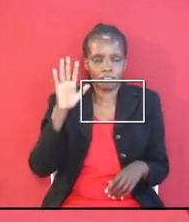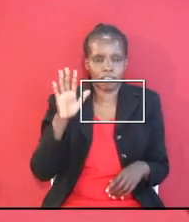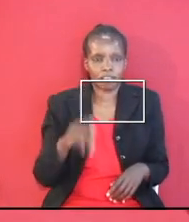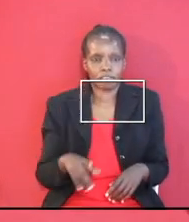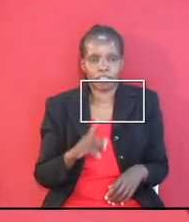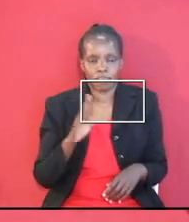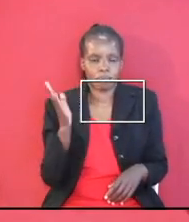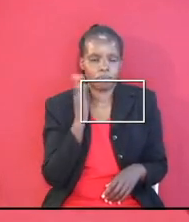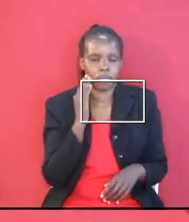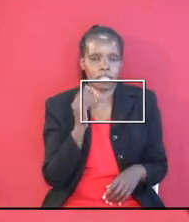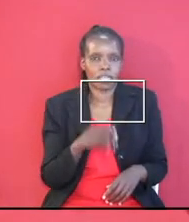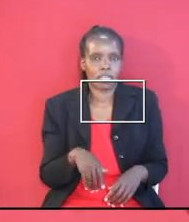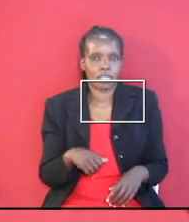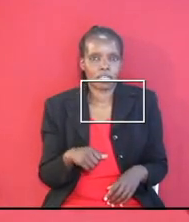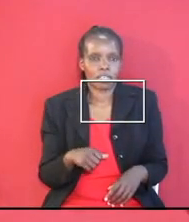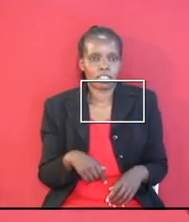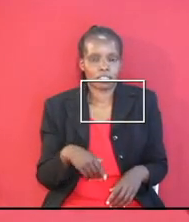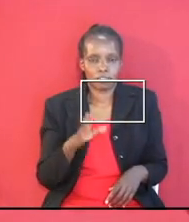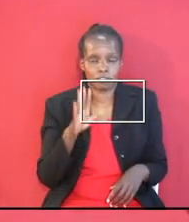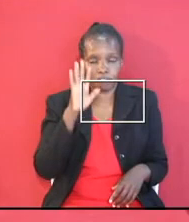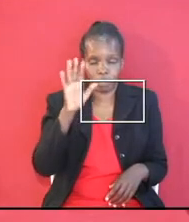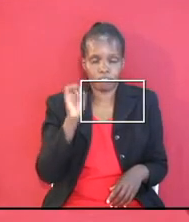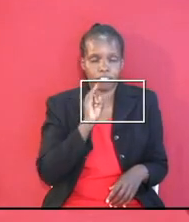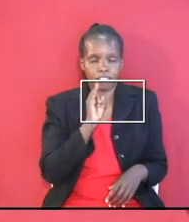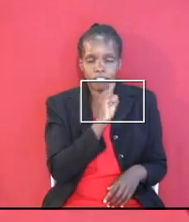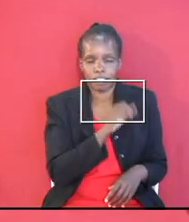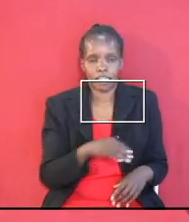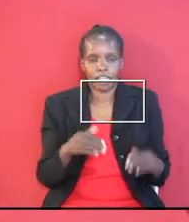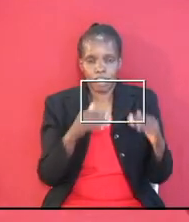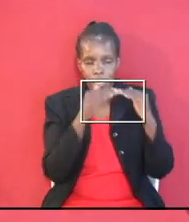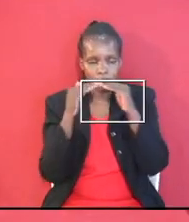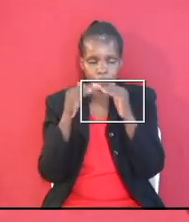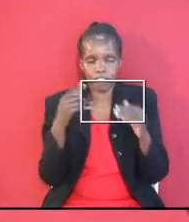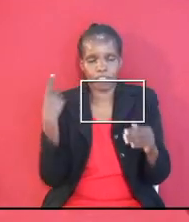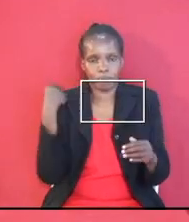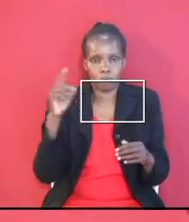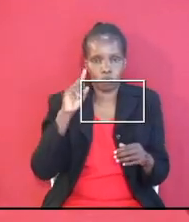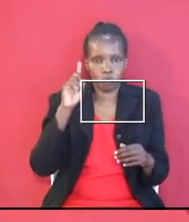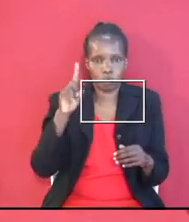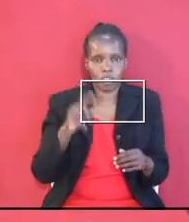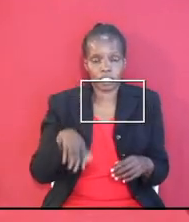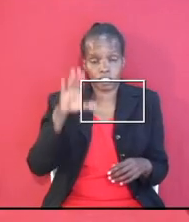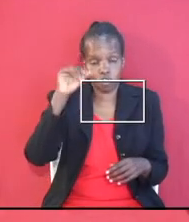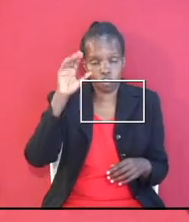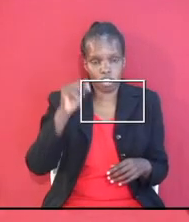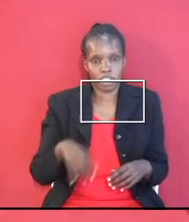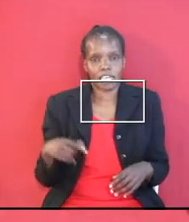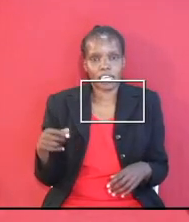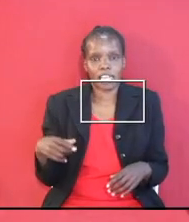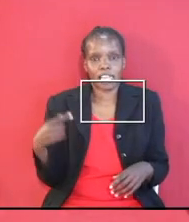was given 5 instructions for Samson. Now, level number one is which one? The calling level. Level number